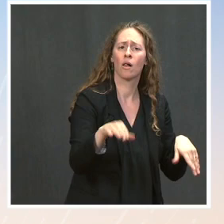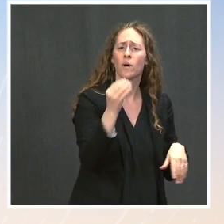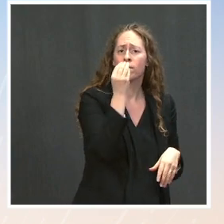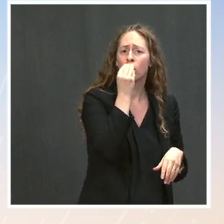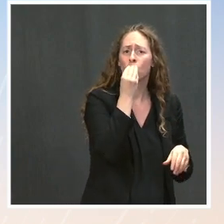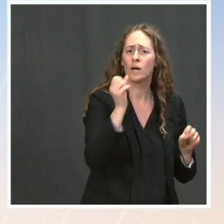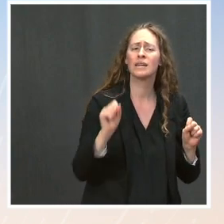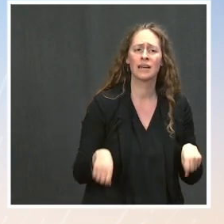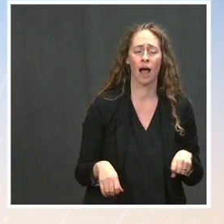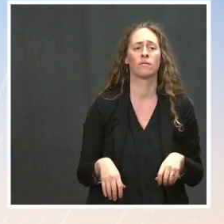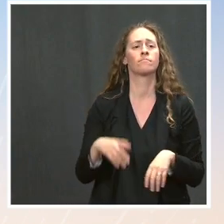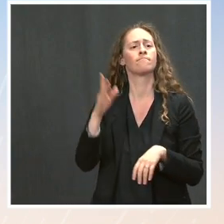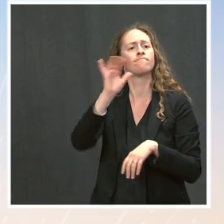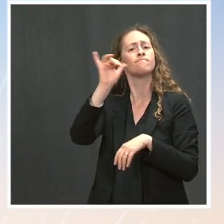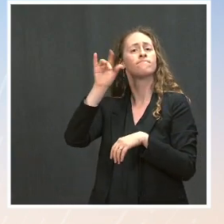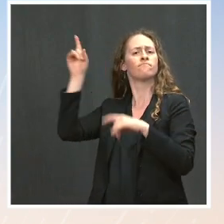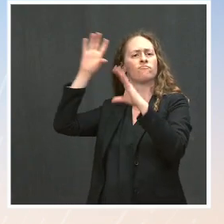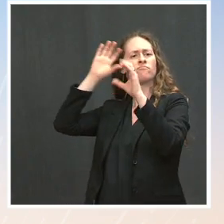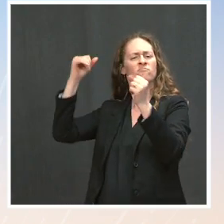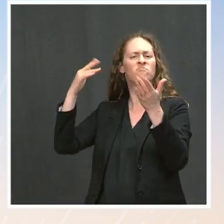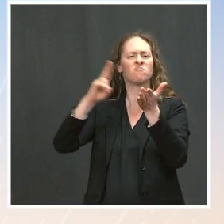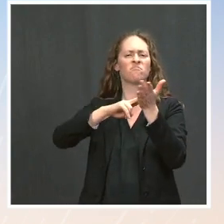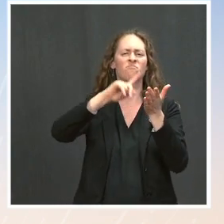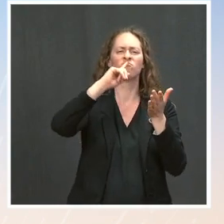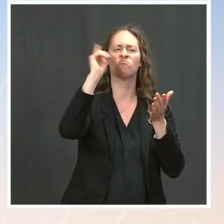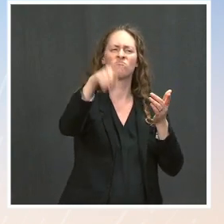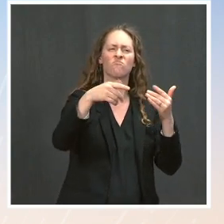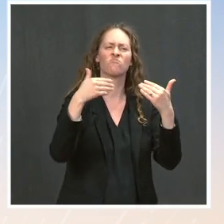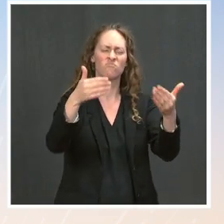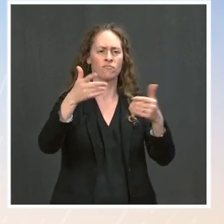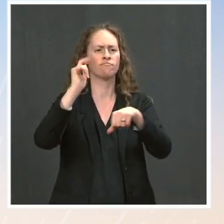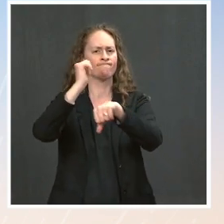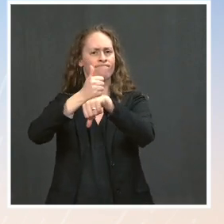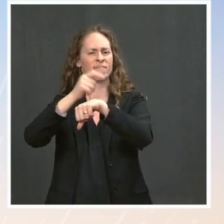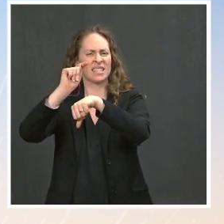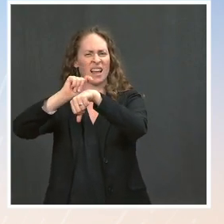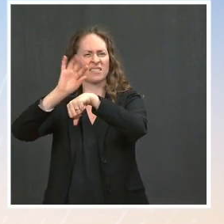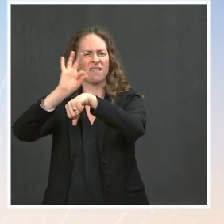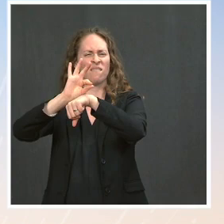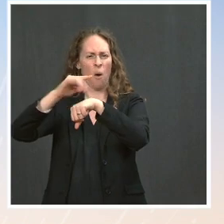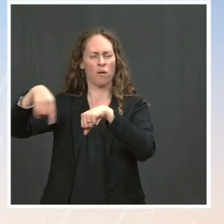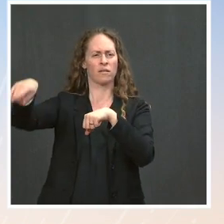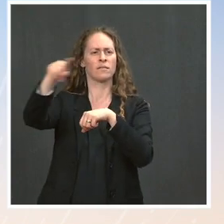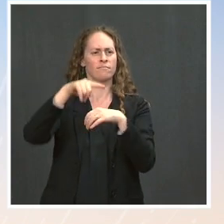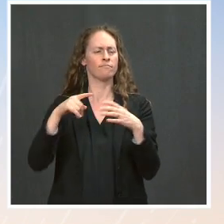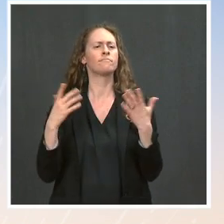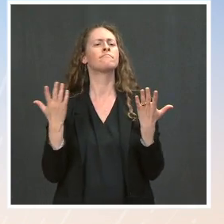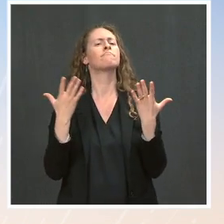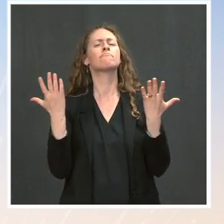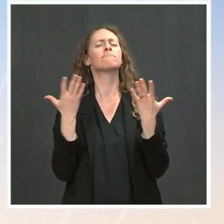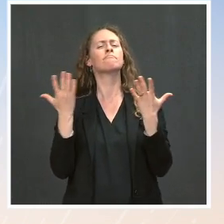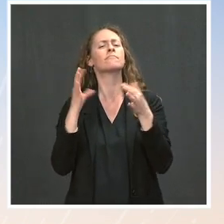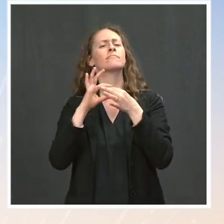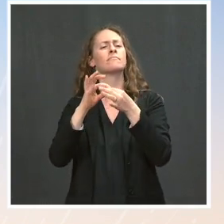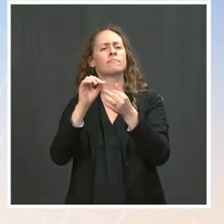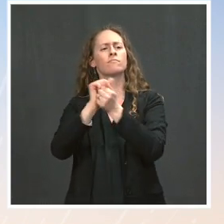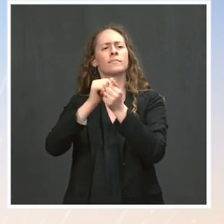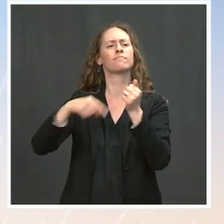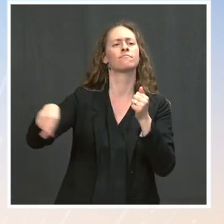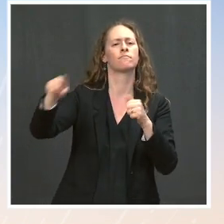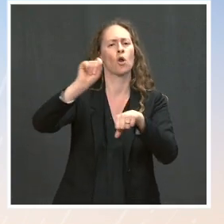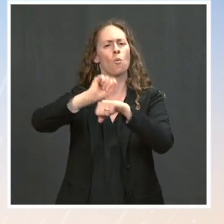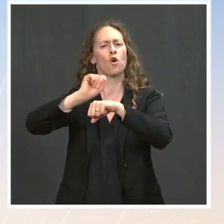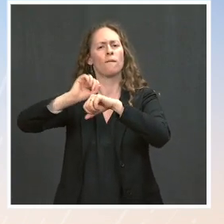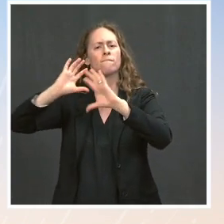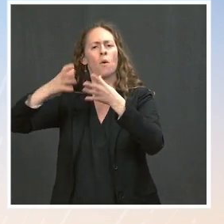executive order establishing the White House Task Force on Worker Organizing and Empowerment. This task force is a historic effort to mobilize